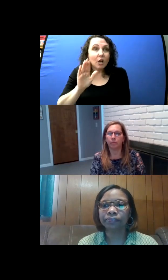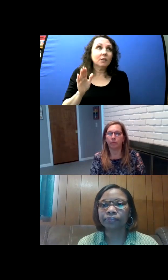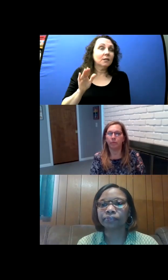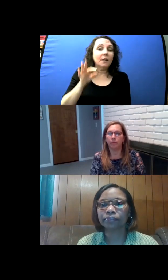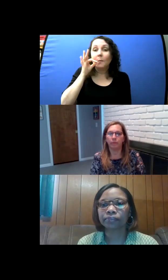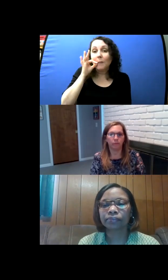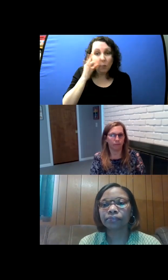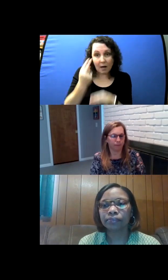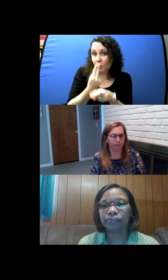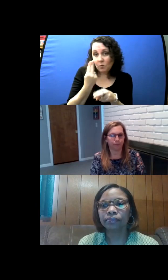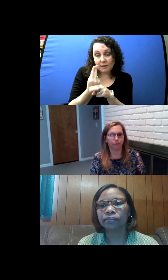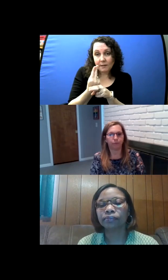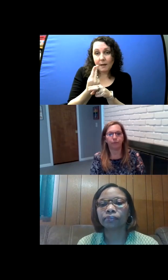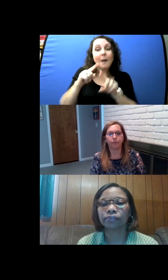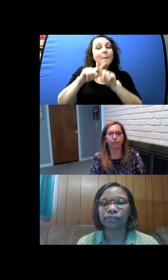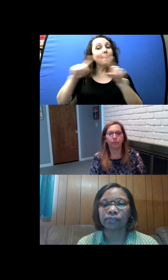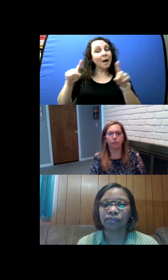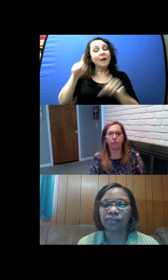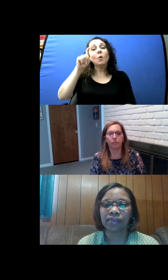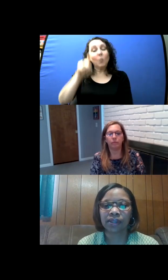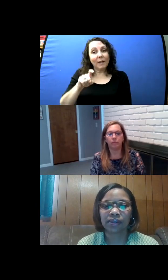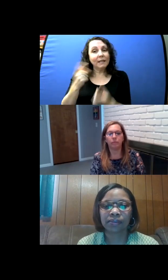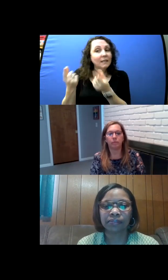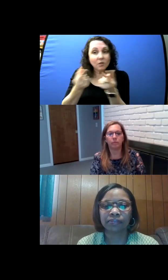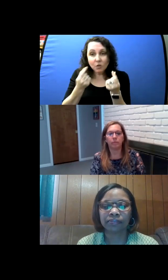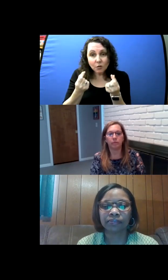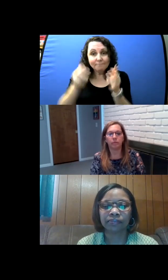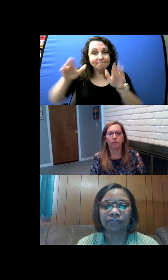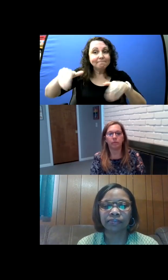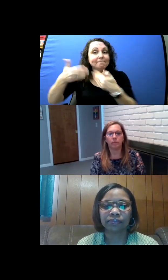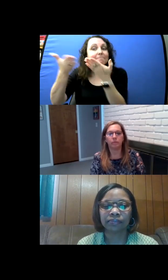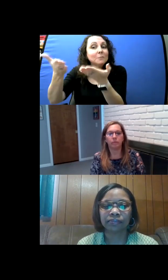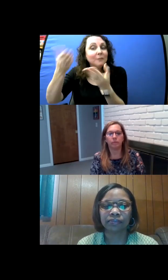marijuana usage. What we have to do is provide information